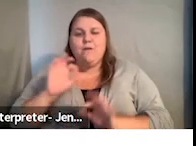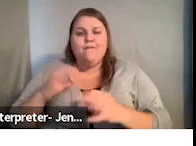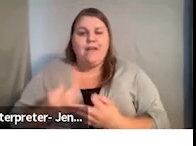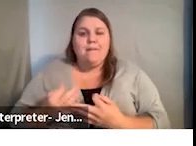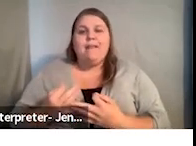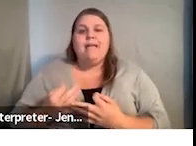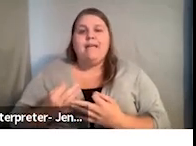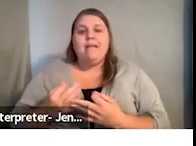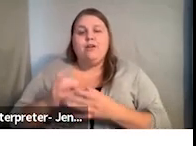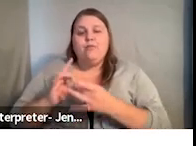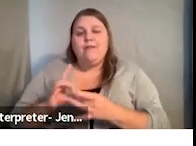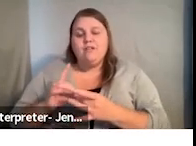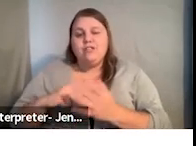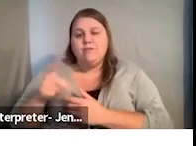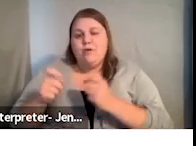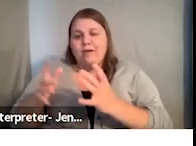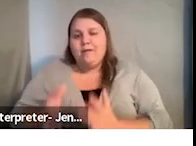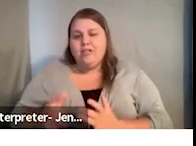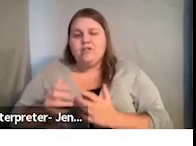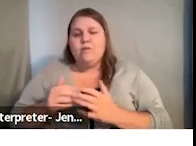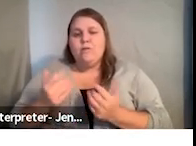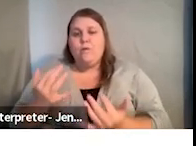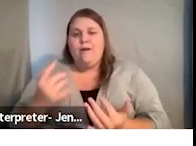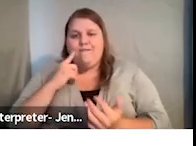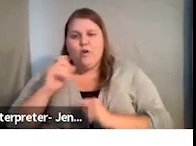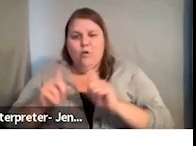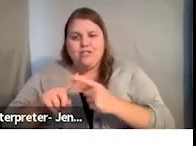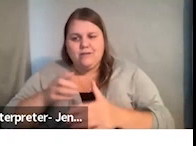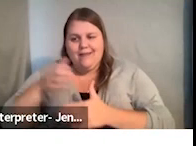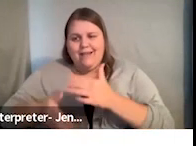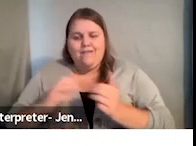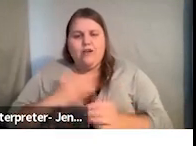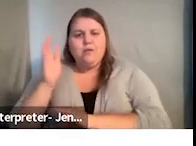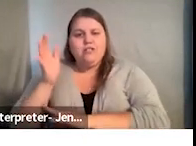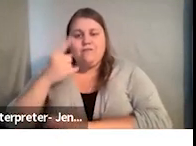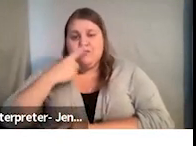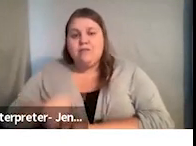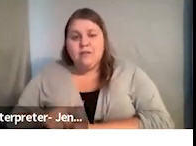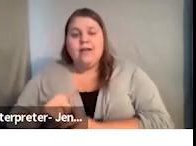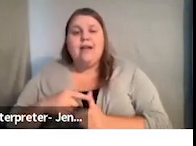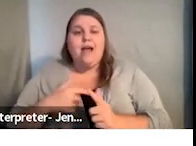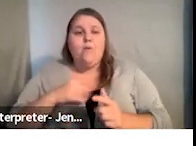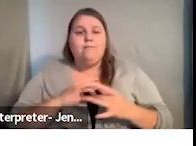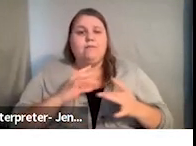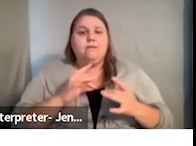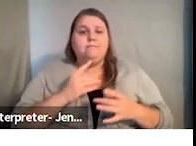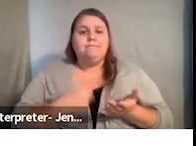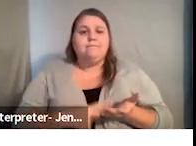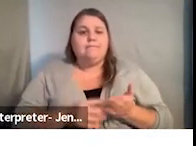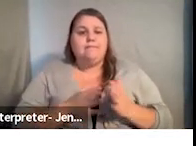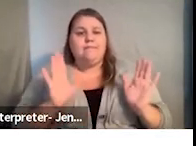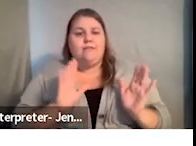manager. So we'll go ahead and wait for questions until the end of our presentation, and I'll just do this quick overview of